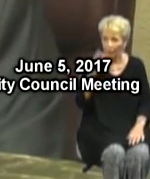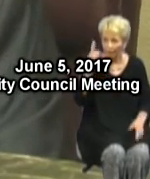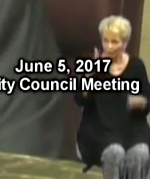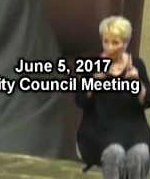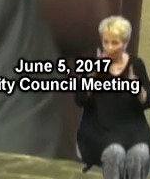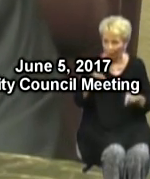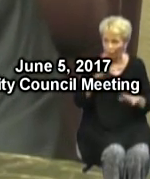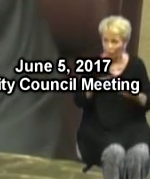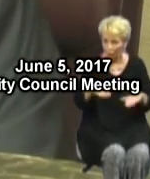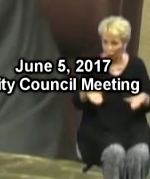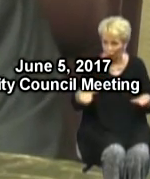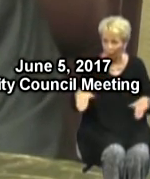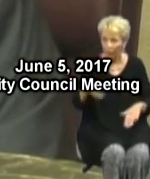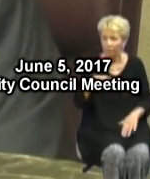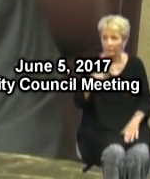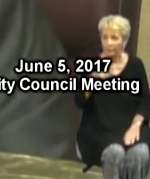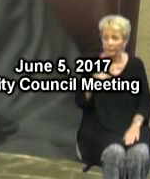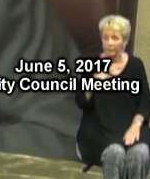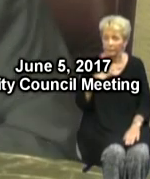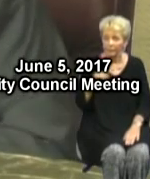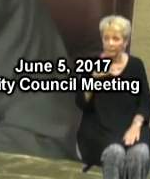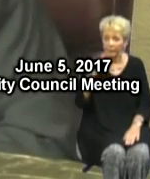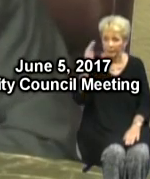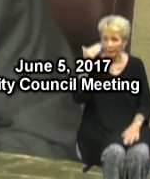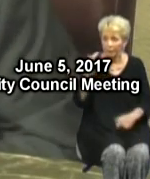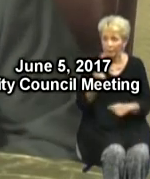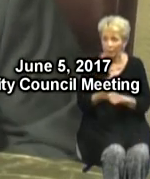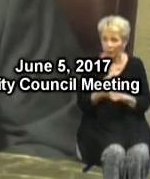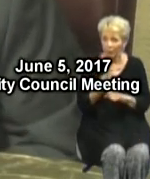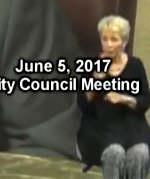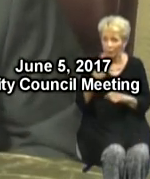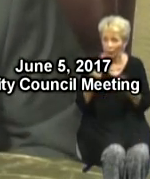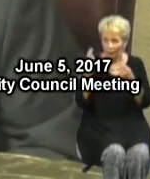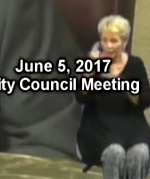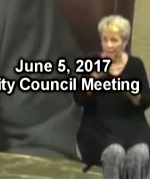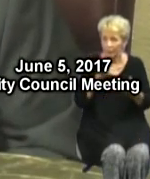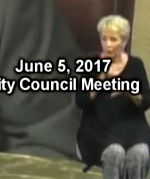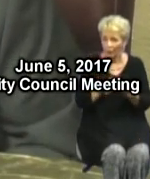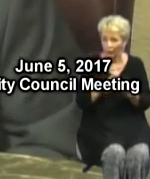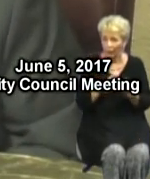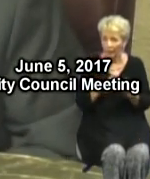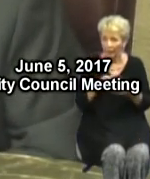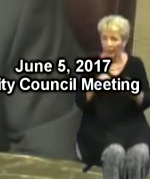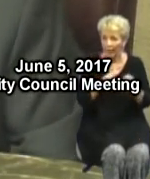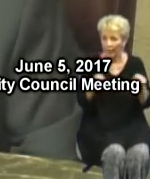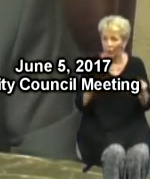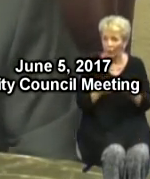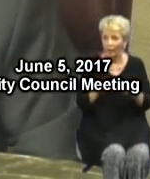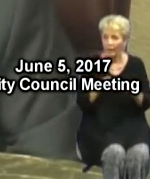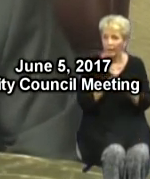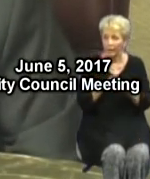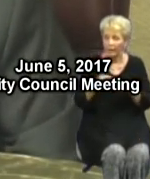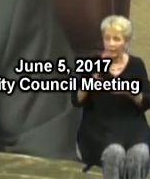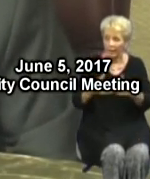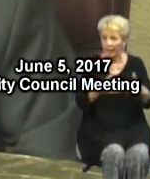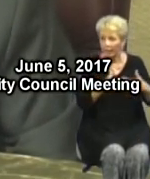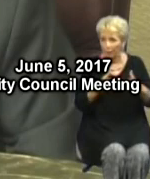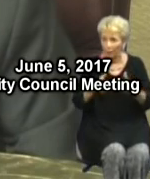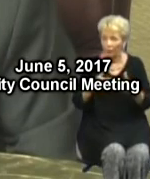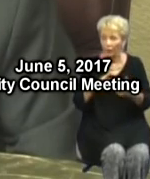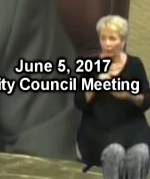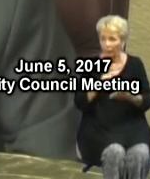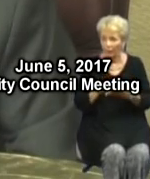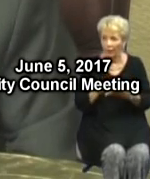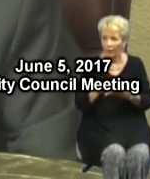There are children. It seemed appropriate to consider this area as a neighborhood that